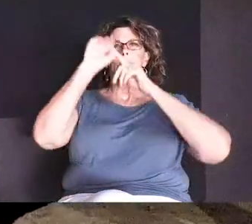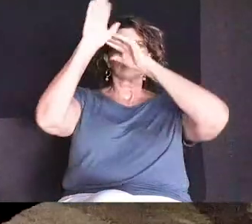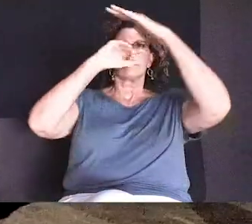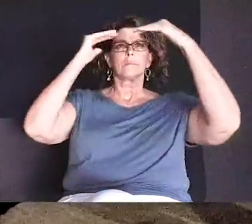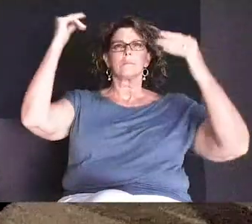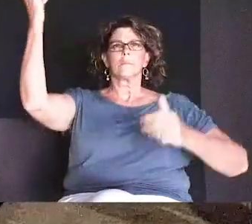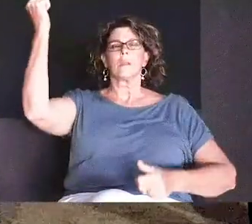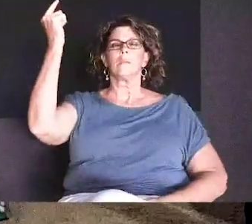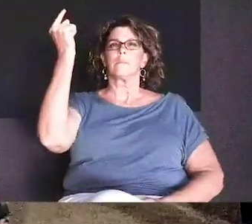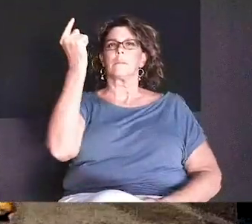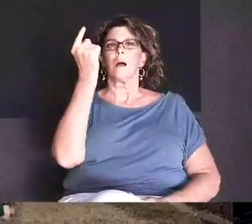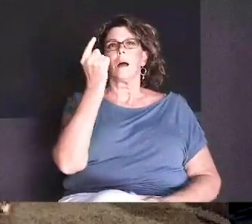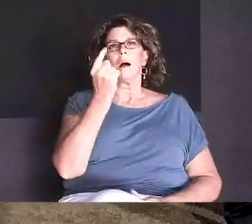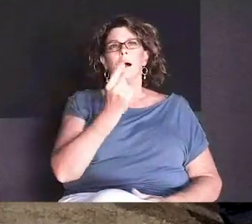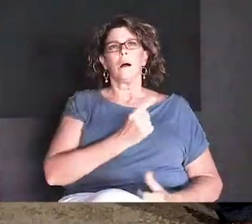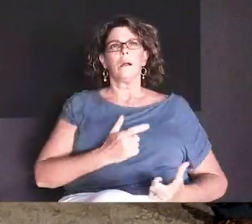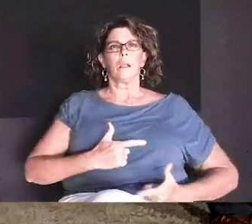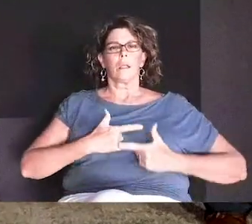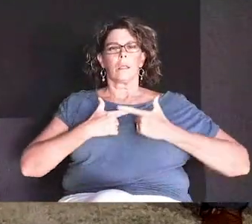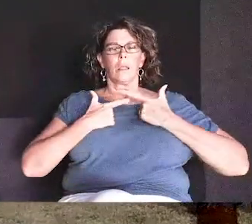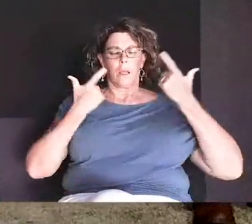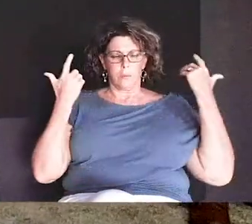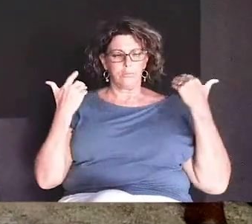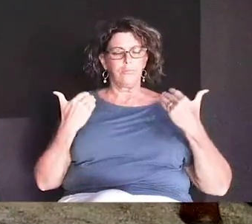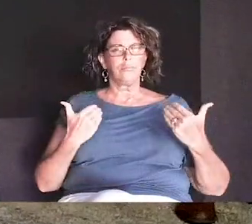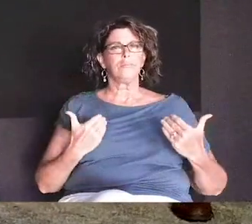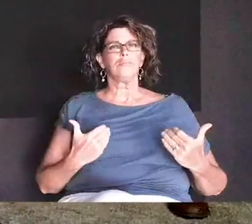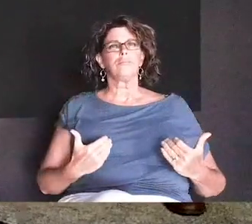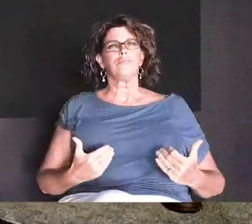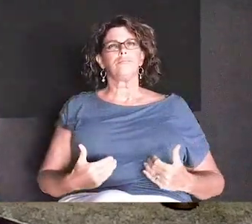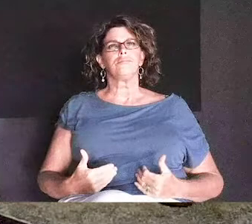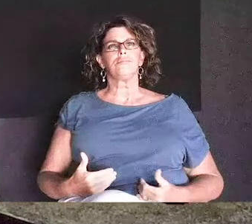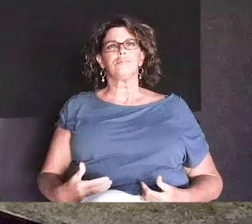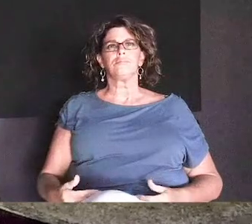until heaven came to live with me.